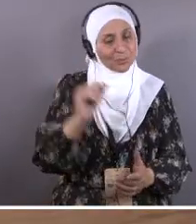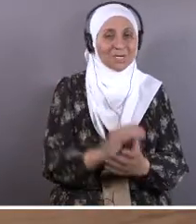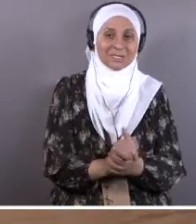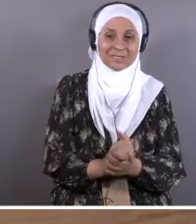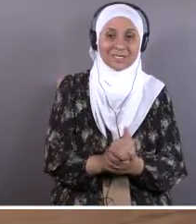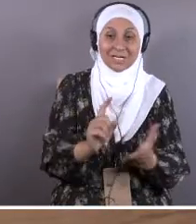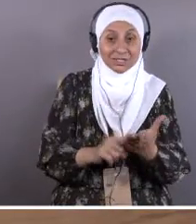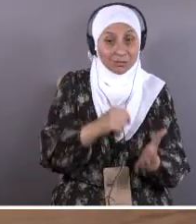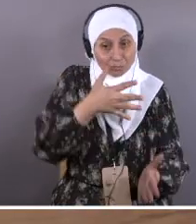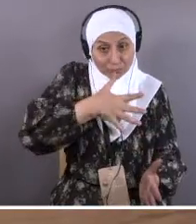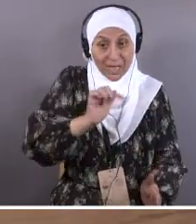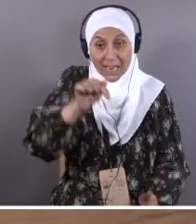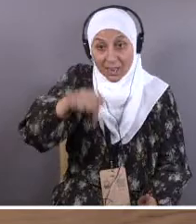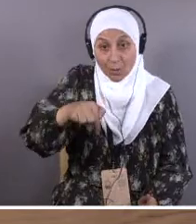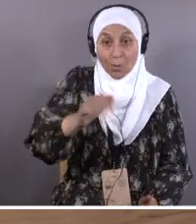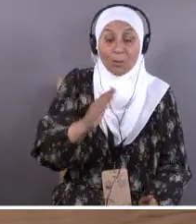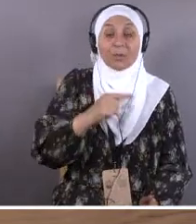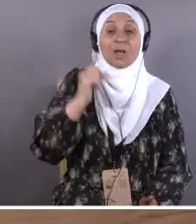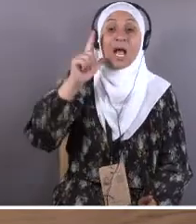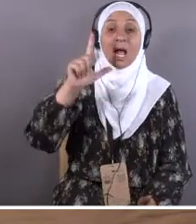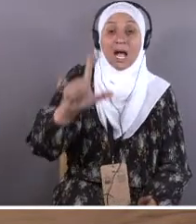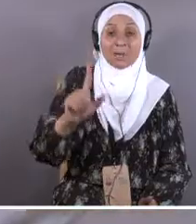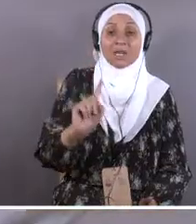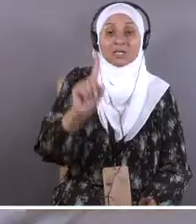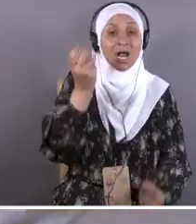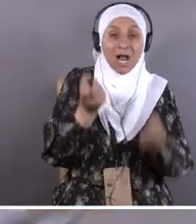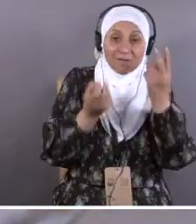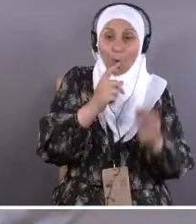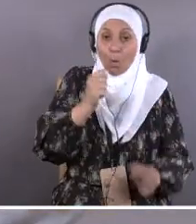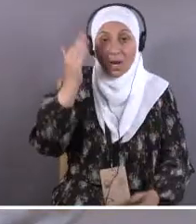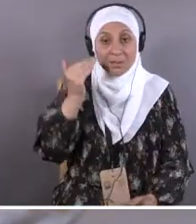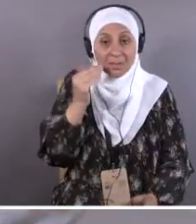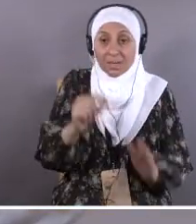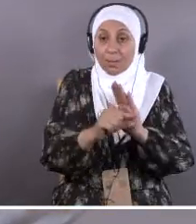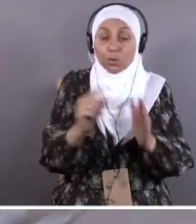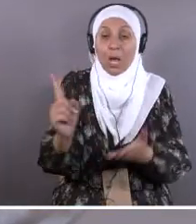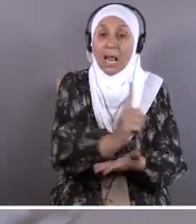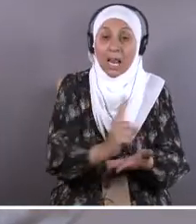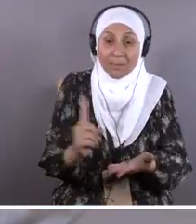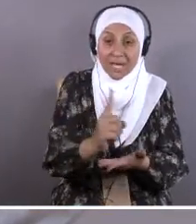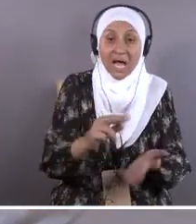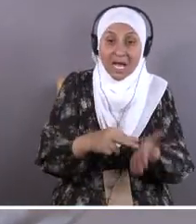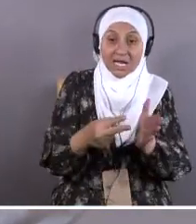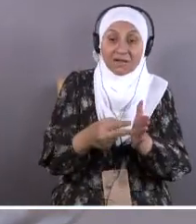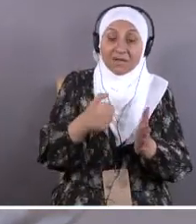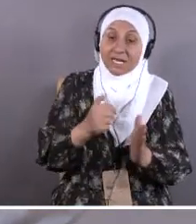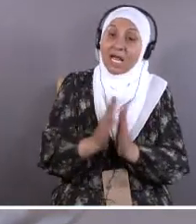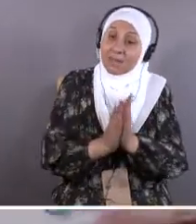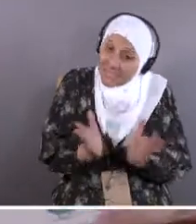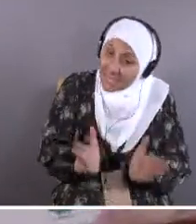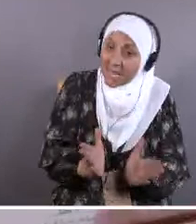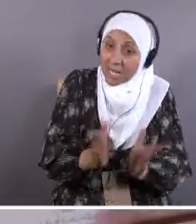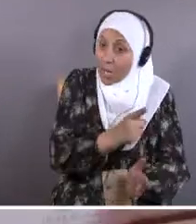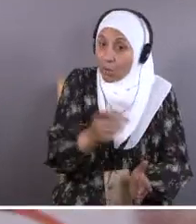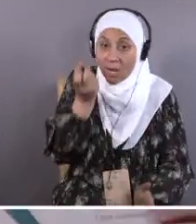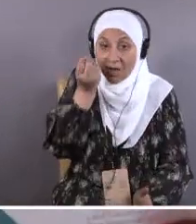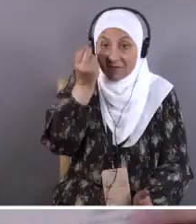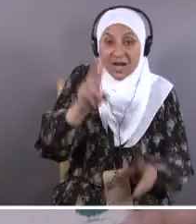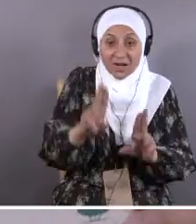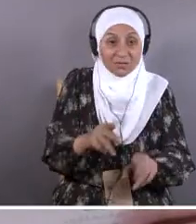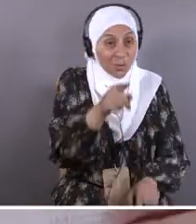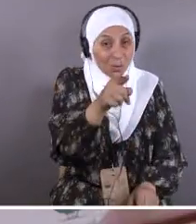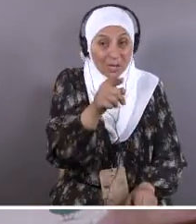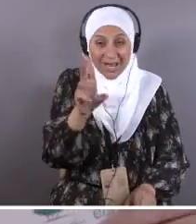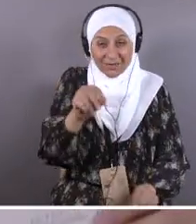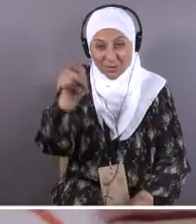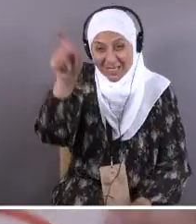take initiatives in this realm. Since you're talking about this particular topic, so how are